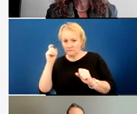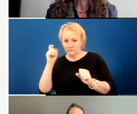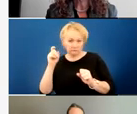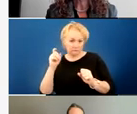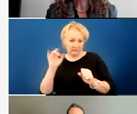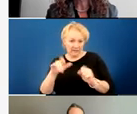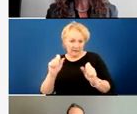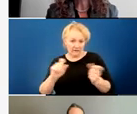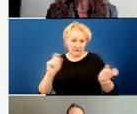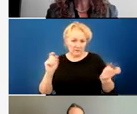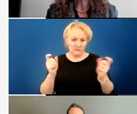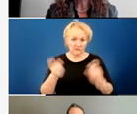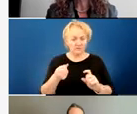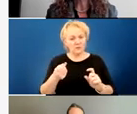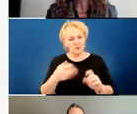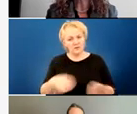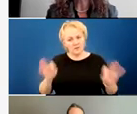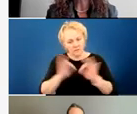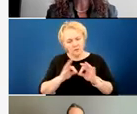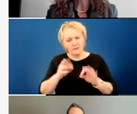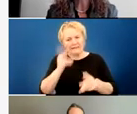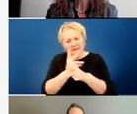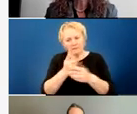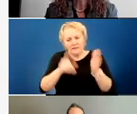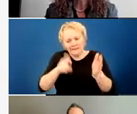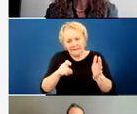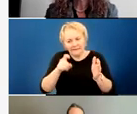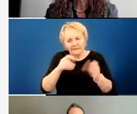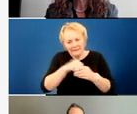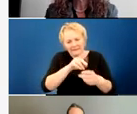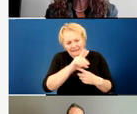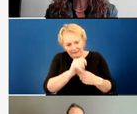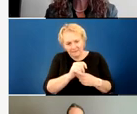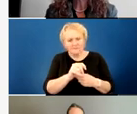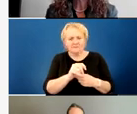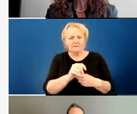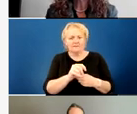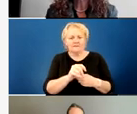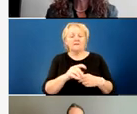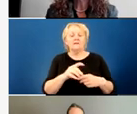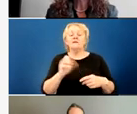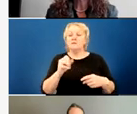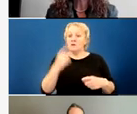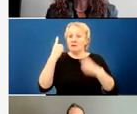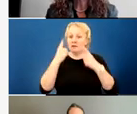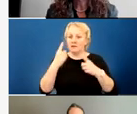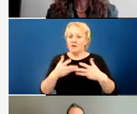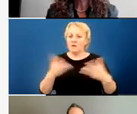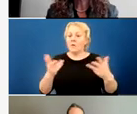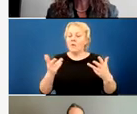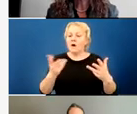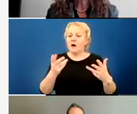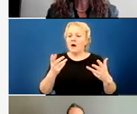so you want to make sure your kit is updated to reflect that. So definitely when you're building it, you want to consider the items that you use on a